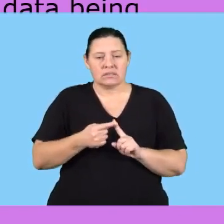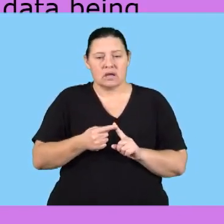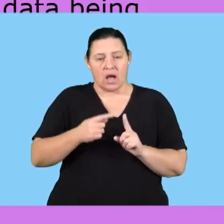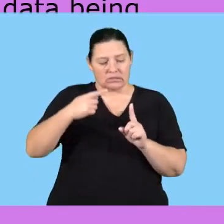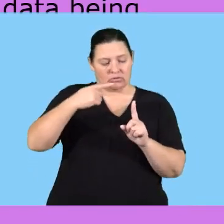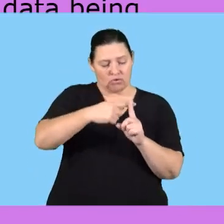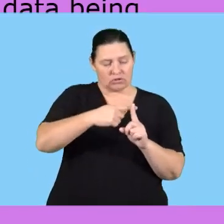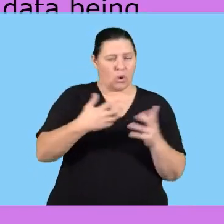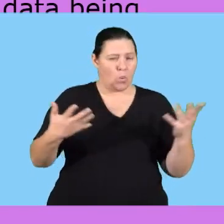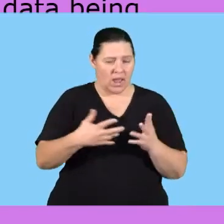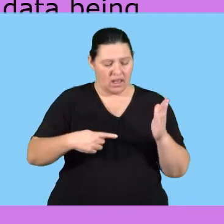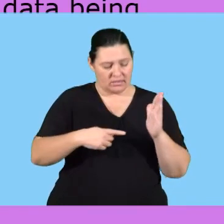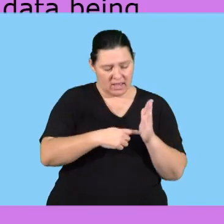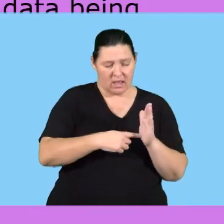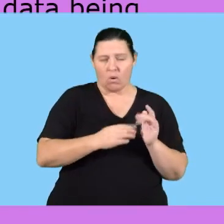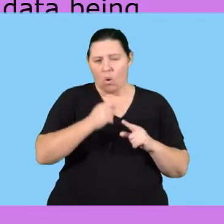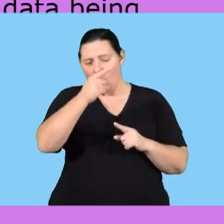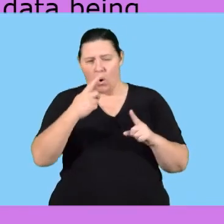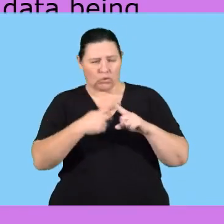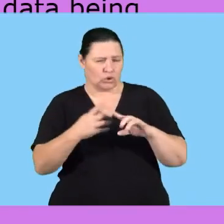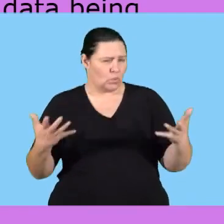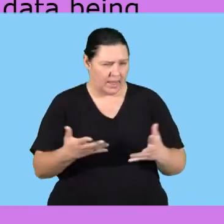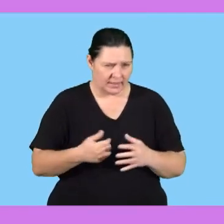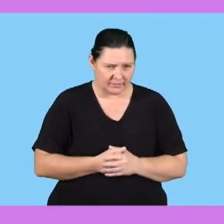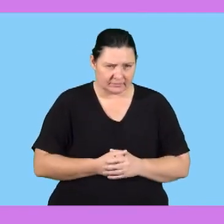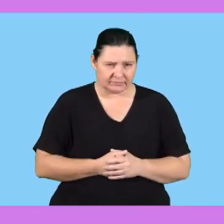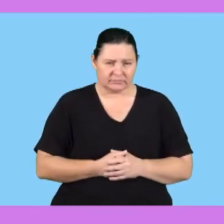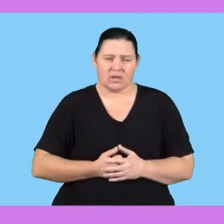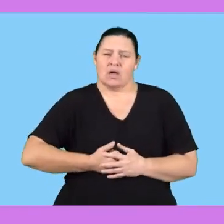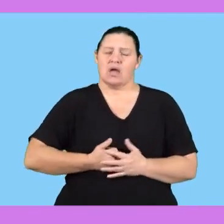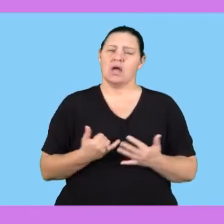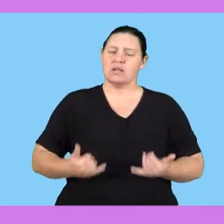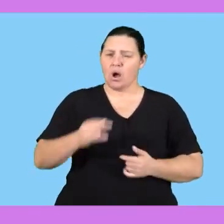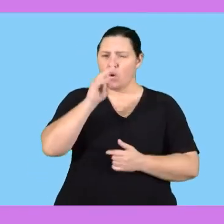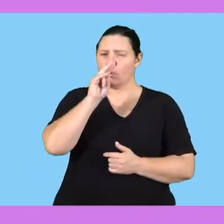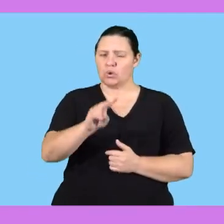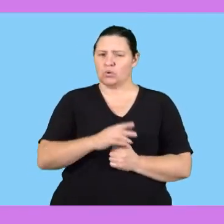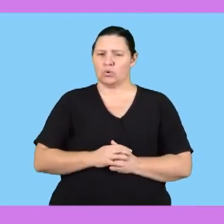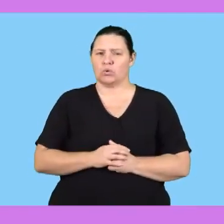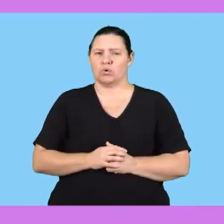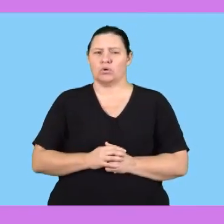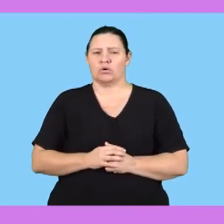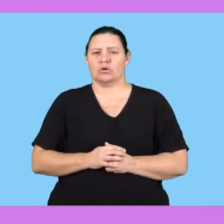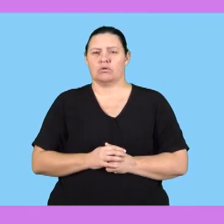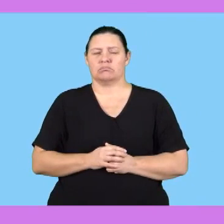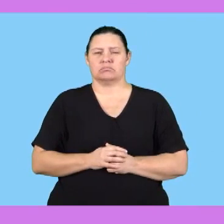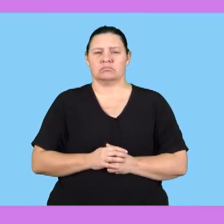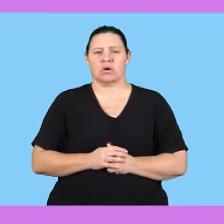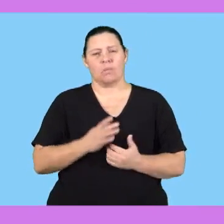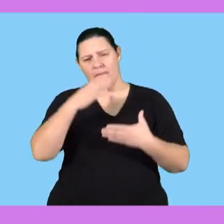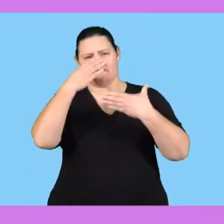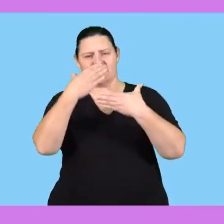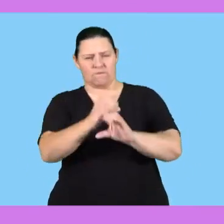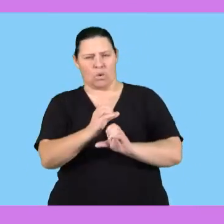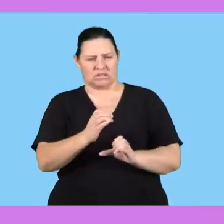the axis cross. Okay, more on that as we progress with our lesson. Now let's quickly look at what exactly we will